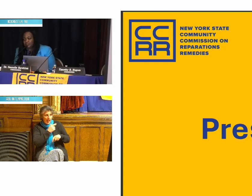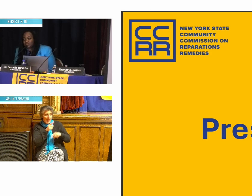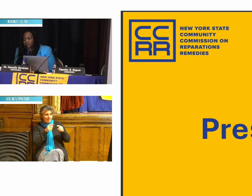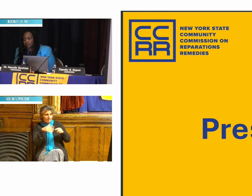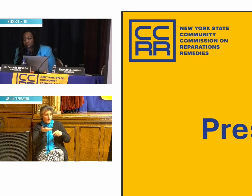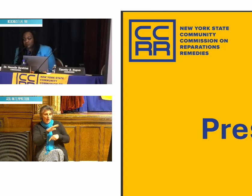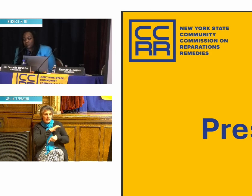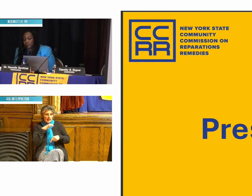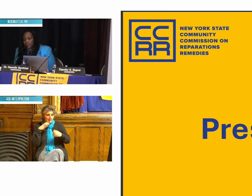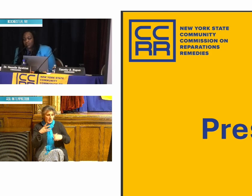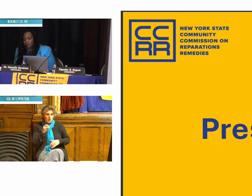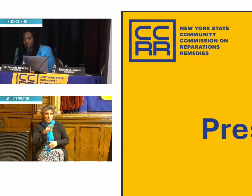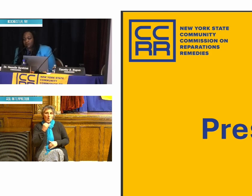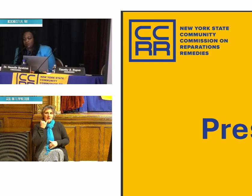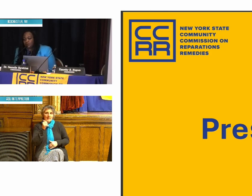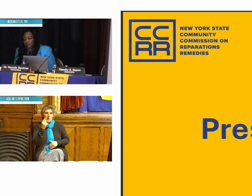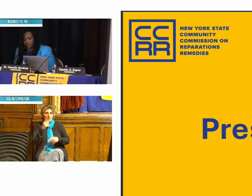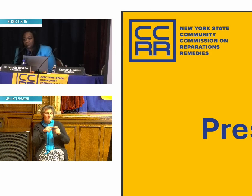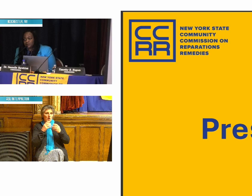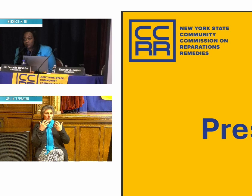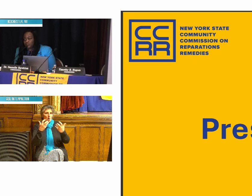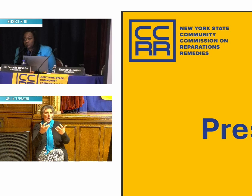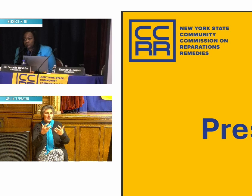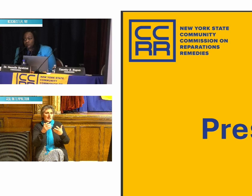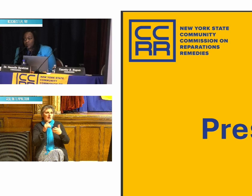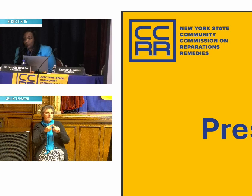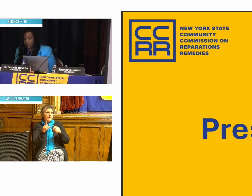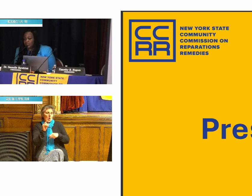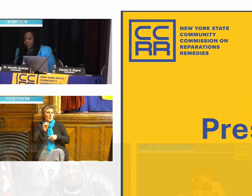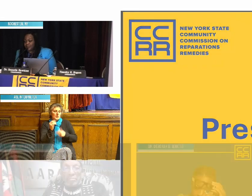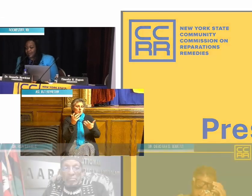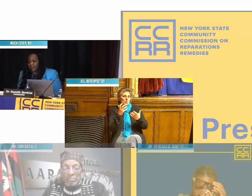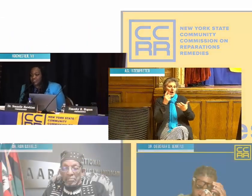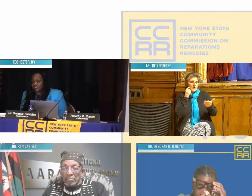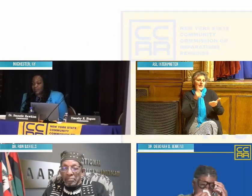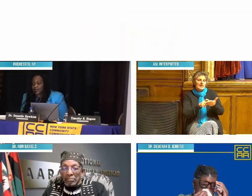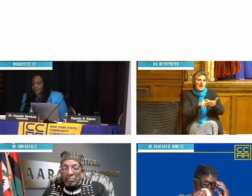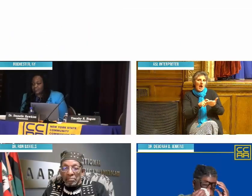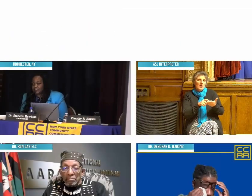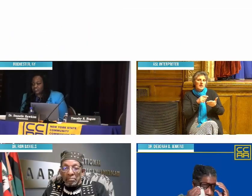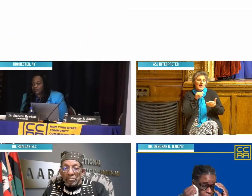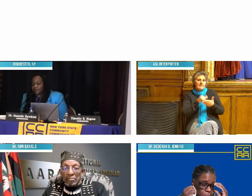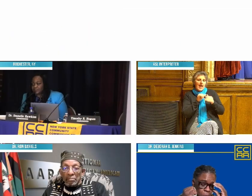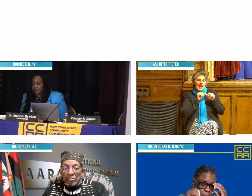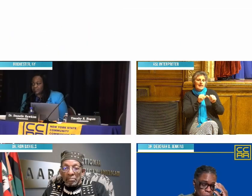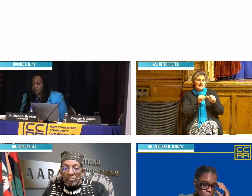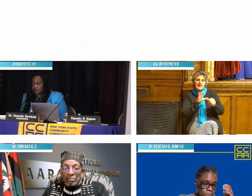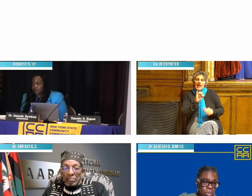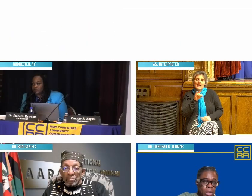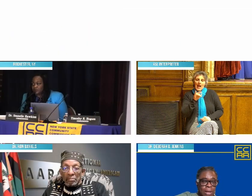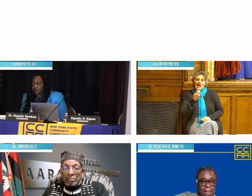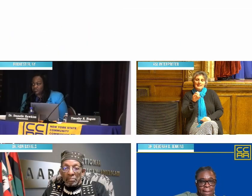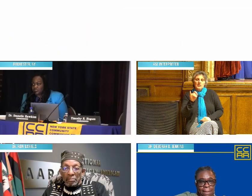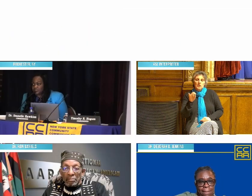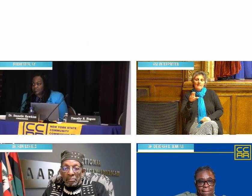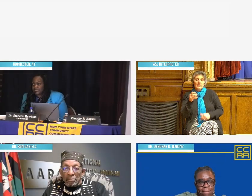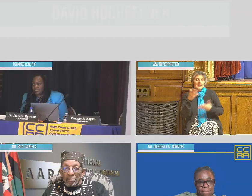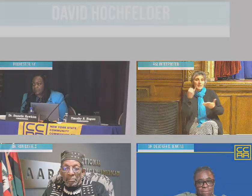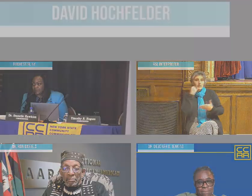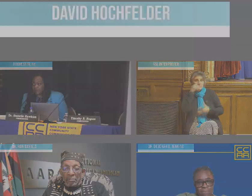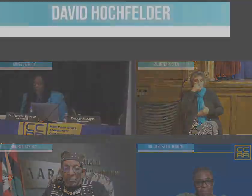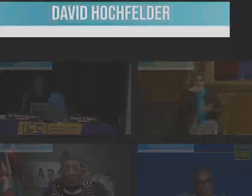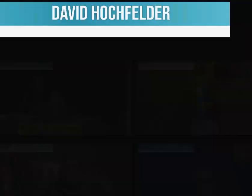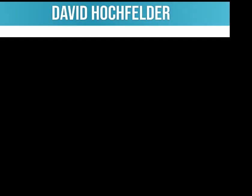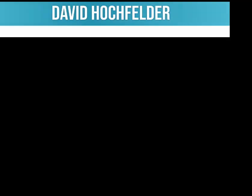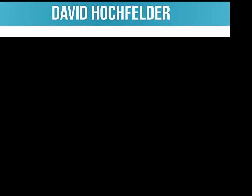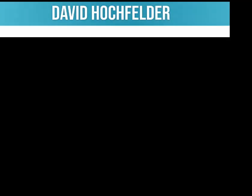the commissioners or anyone from the audience, but we do want to acknowledge that Constance Jefferson is in the room, and if she could stand